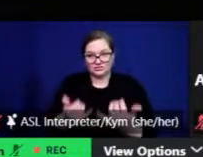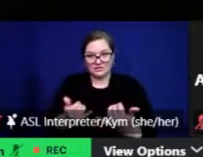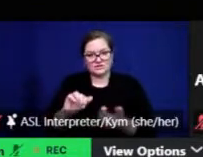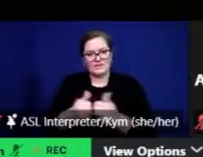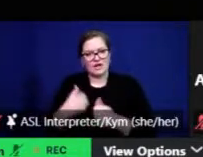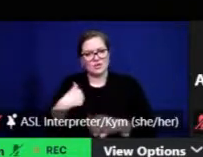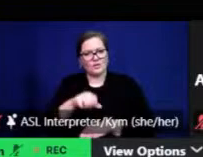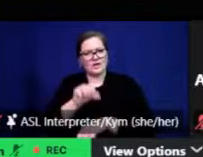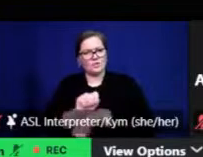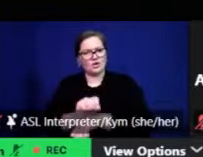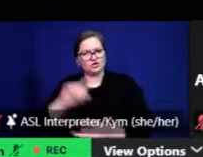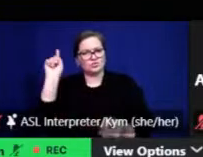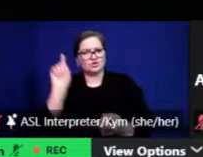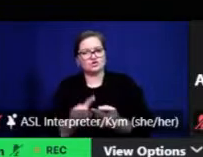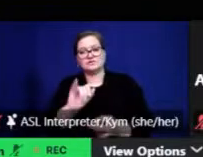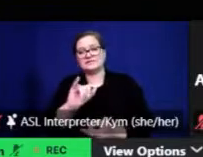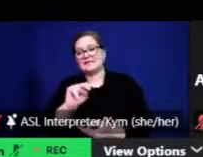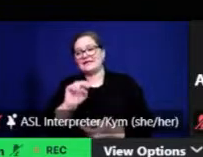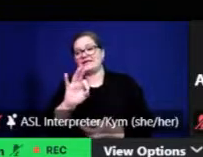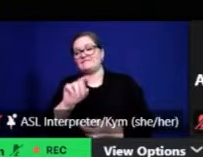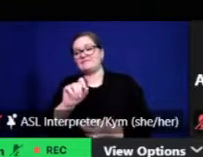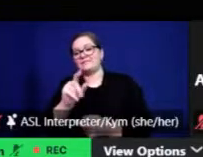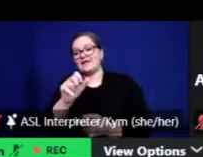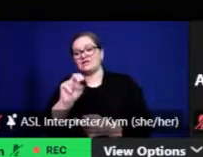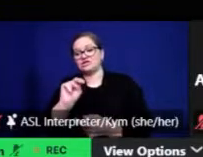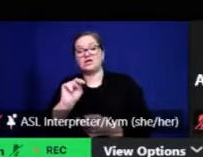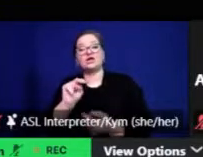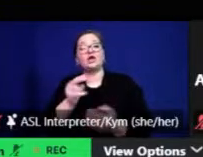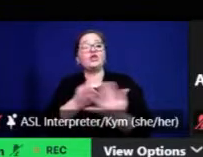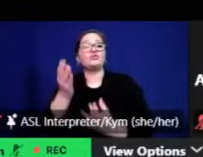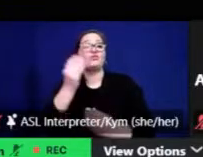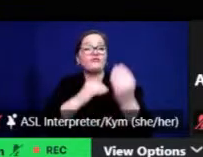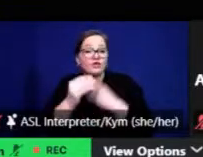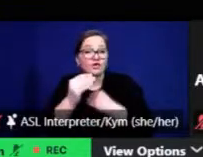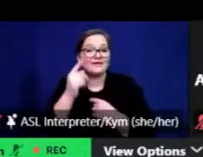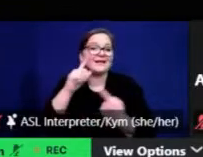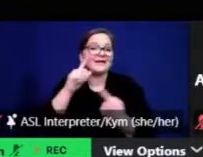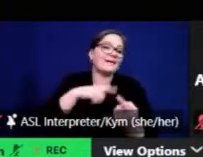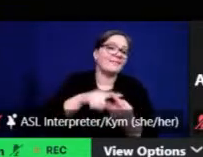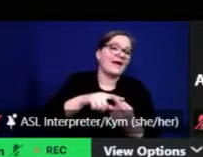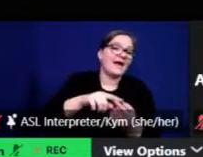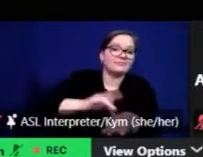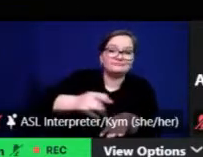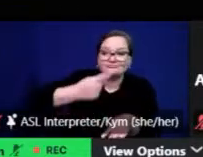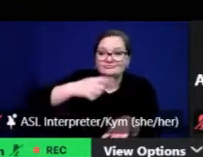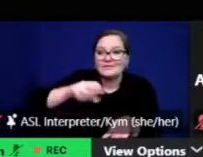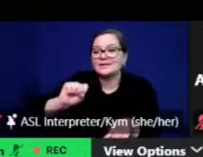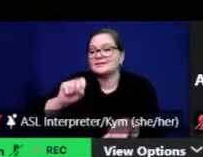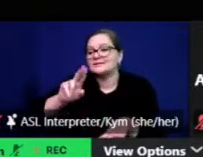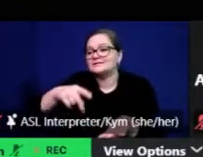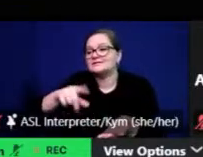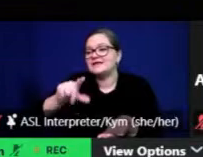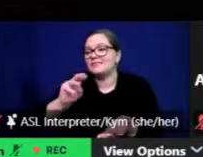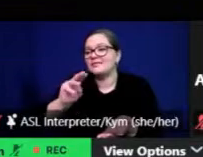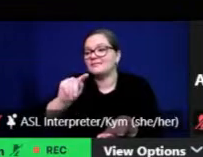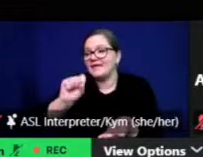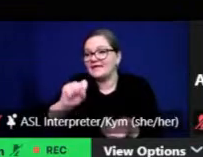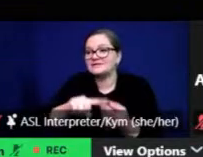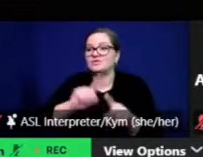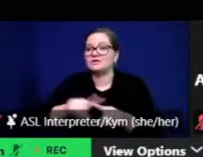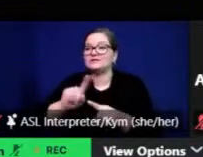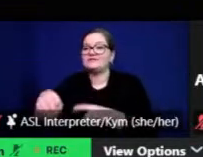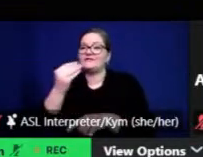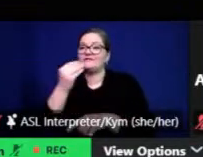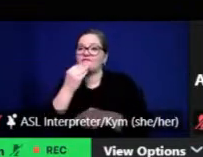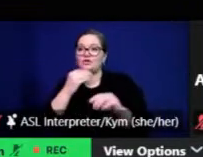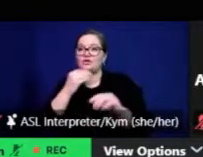reduce inflammation through our diet? And thinking about supplements or food groups that help in the prevention of